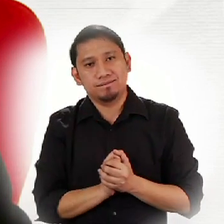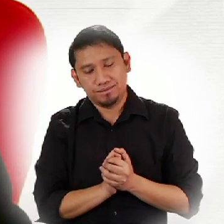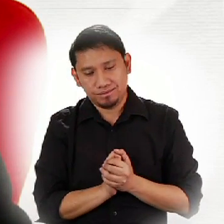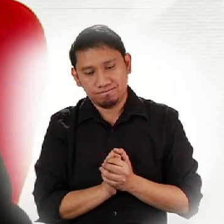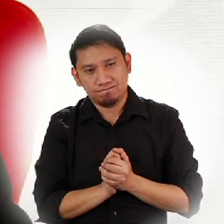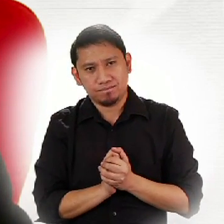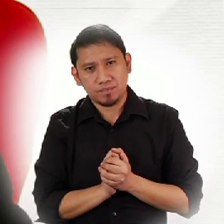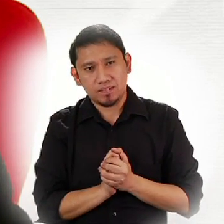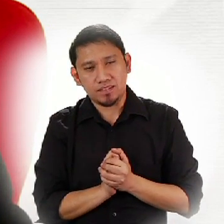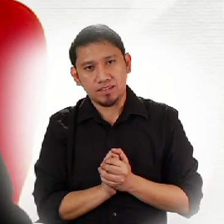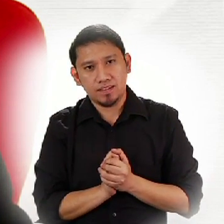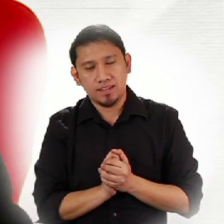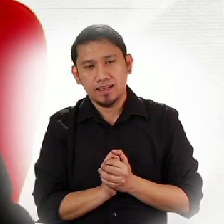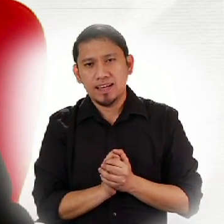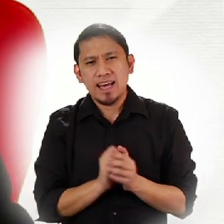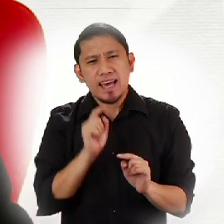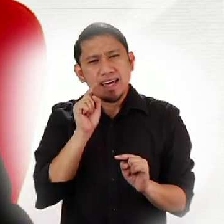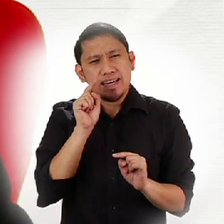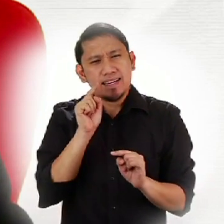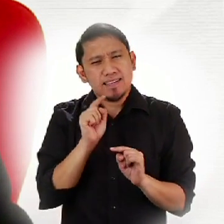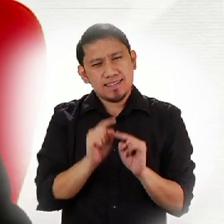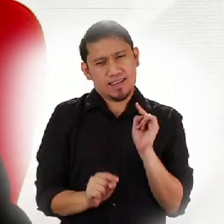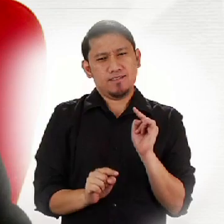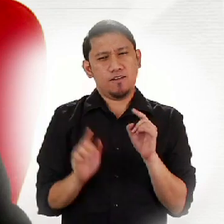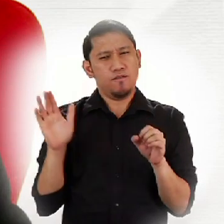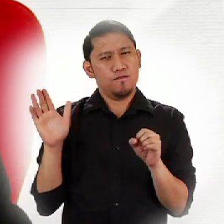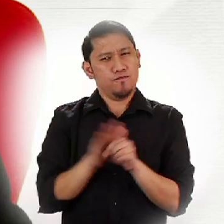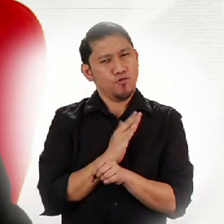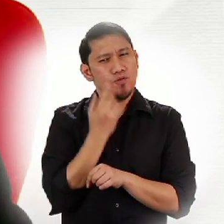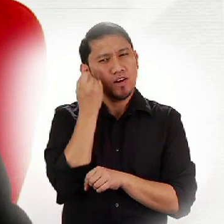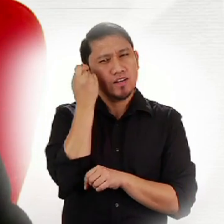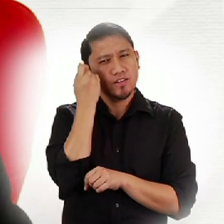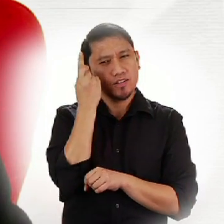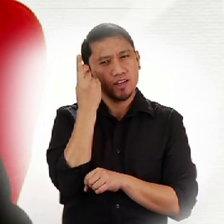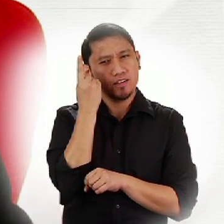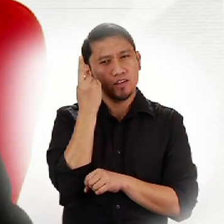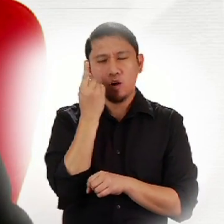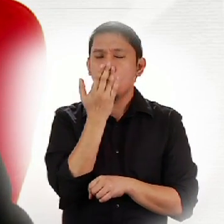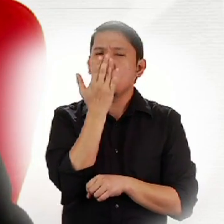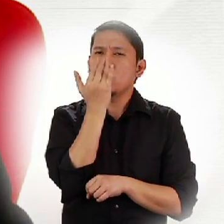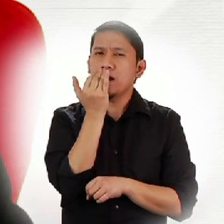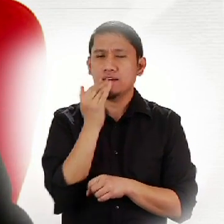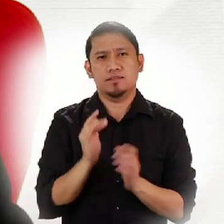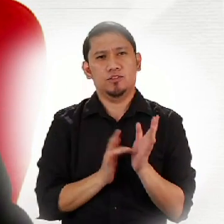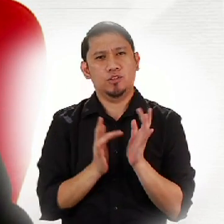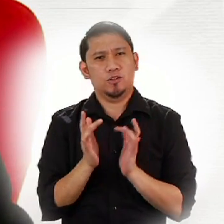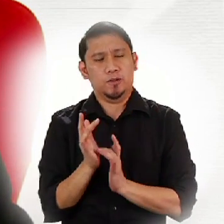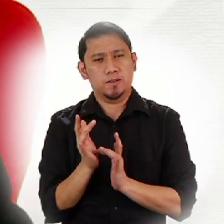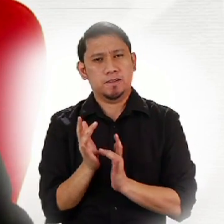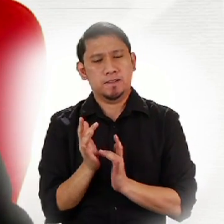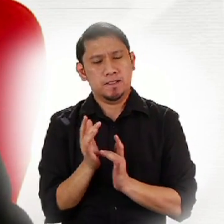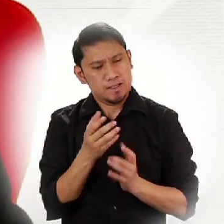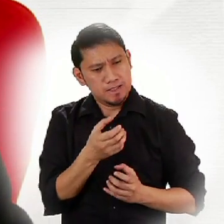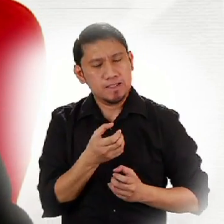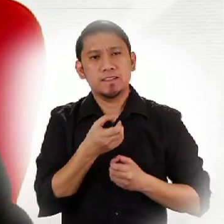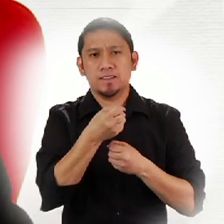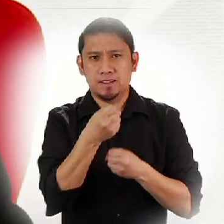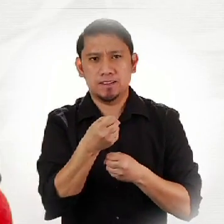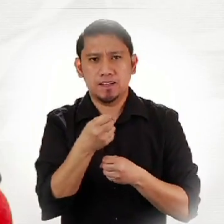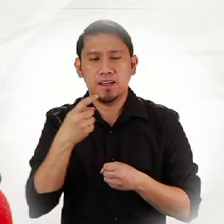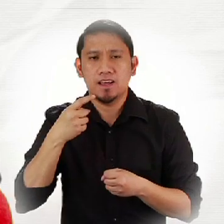I just cannot fully understand why Jesus entrusts this mission to